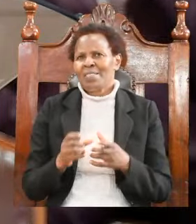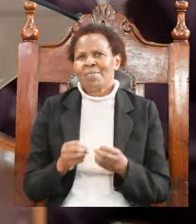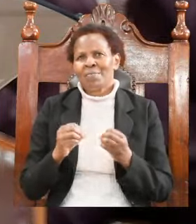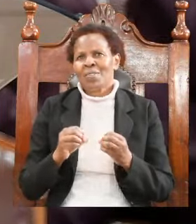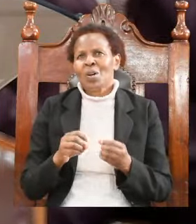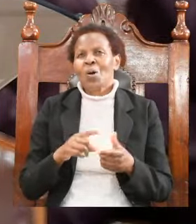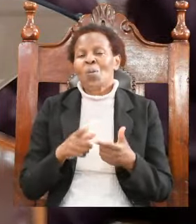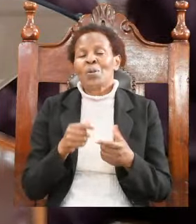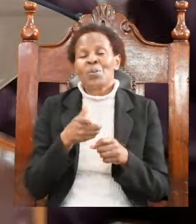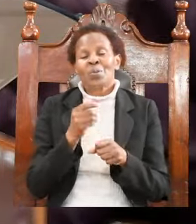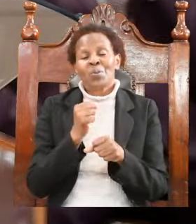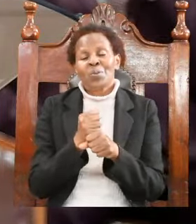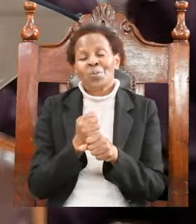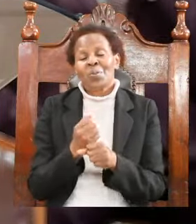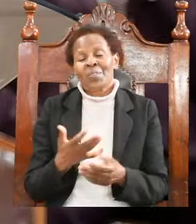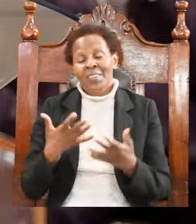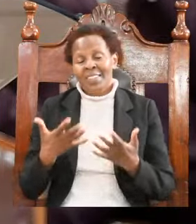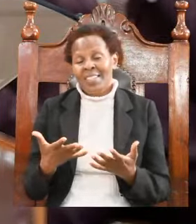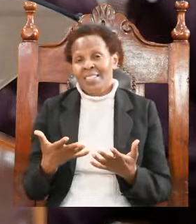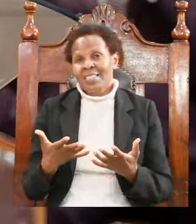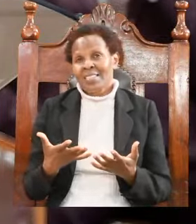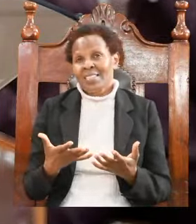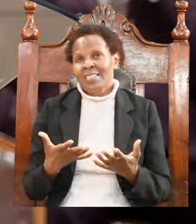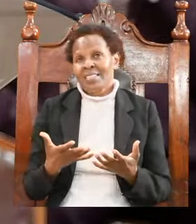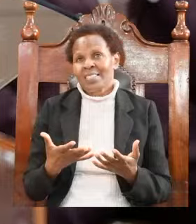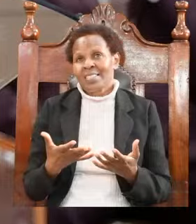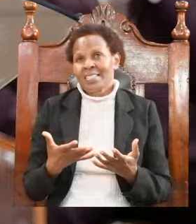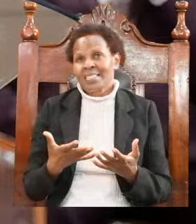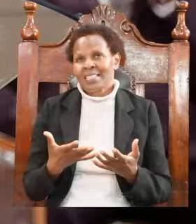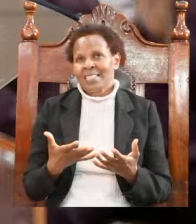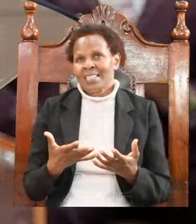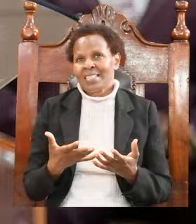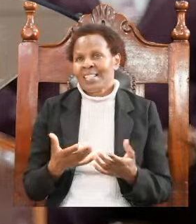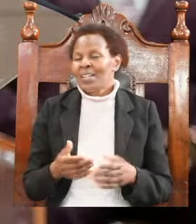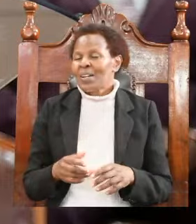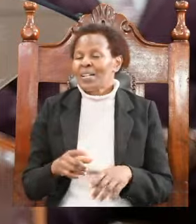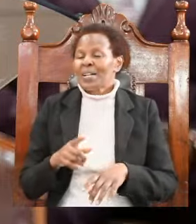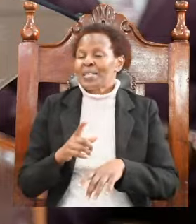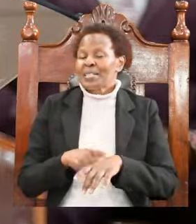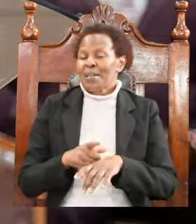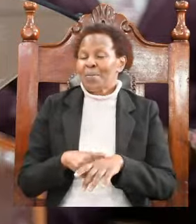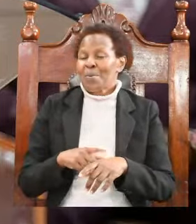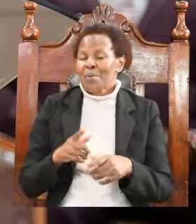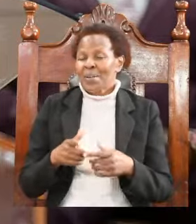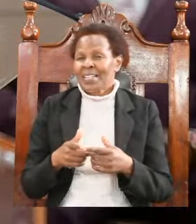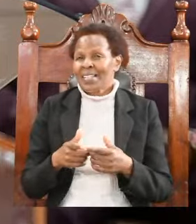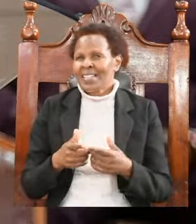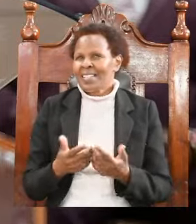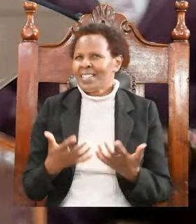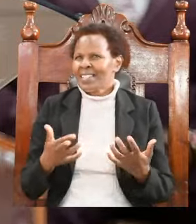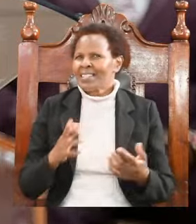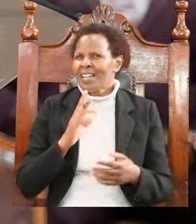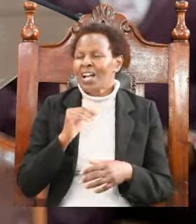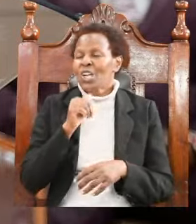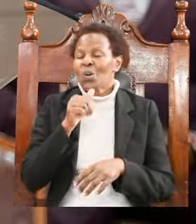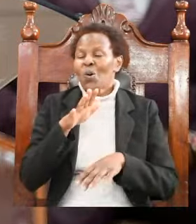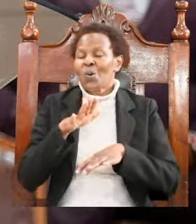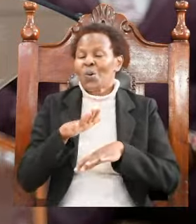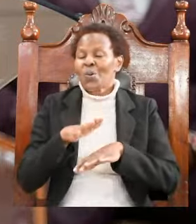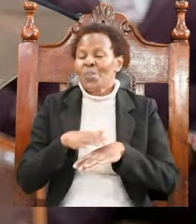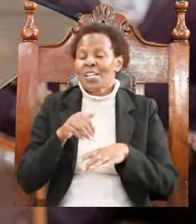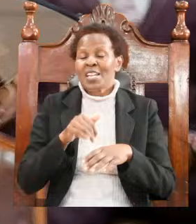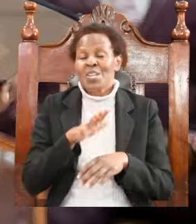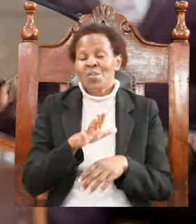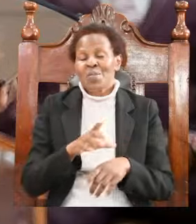we do things mahali, or at times when it is not favorable to us, we find